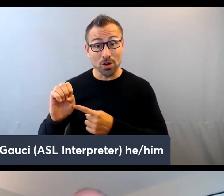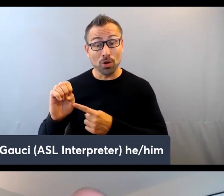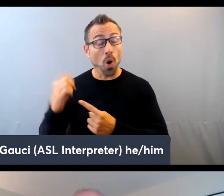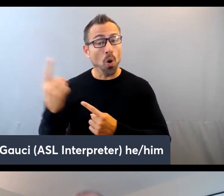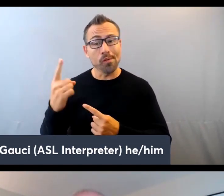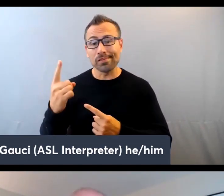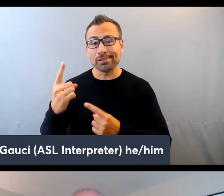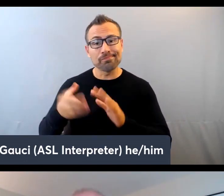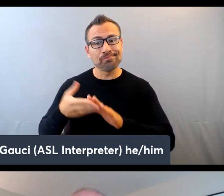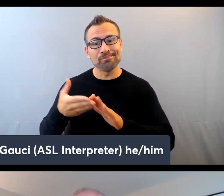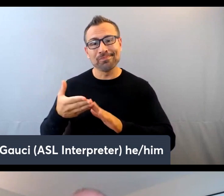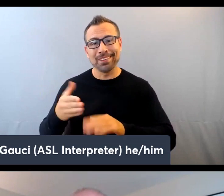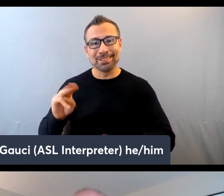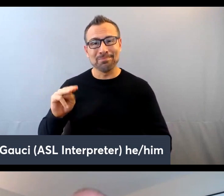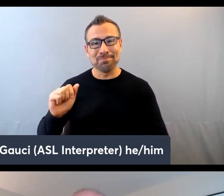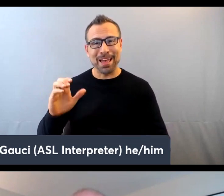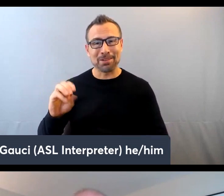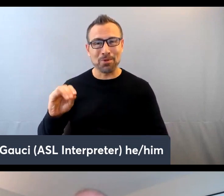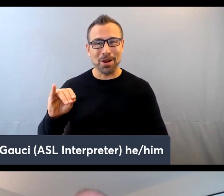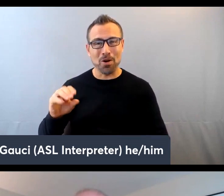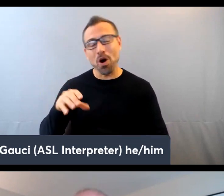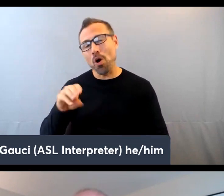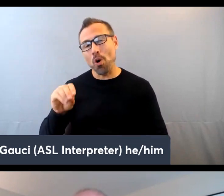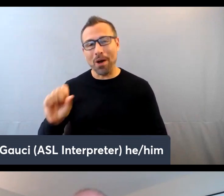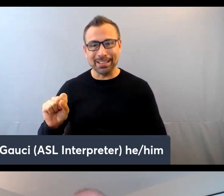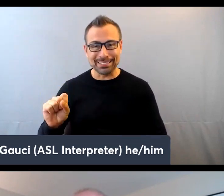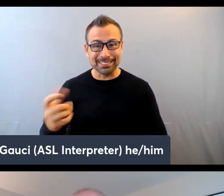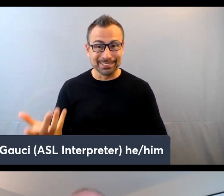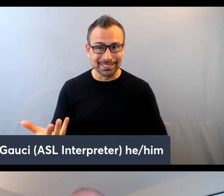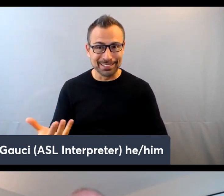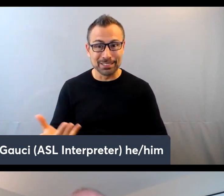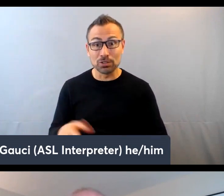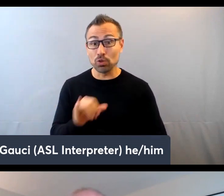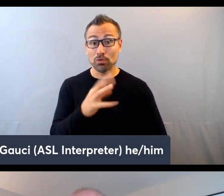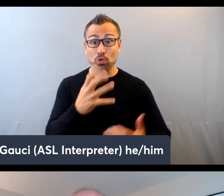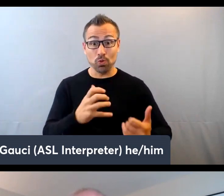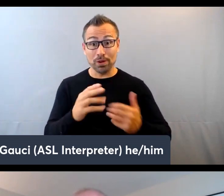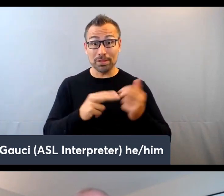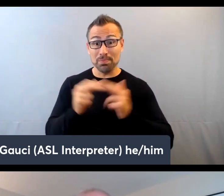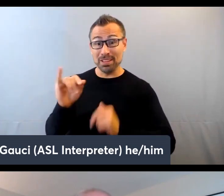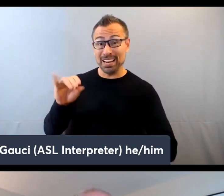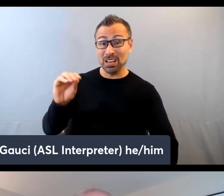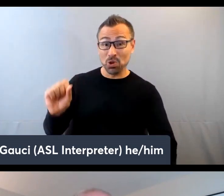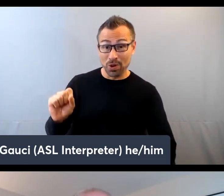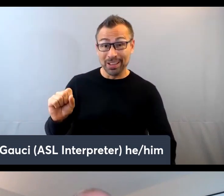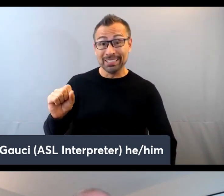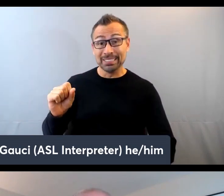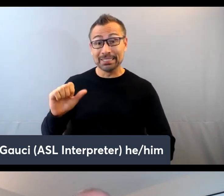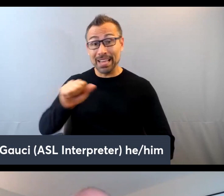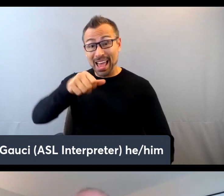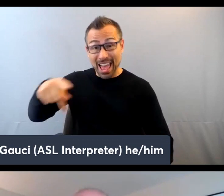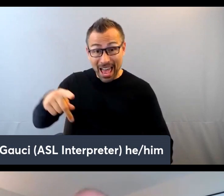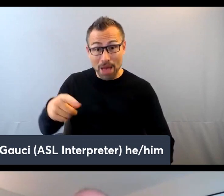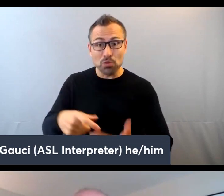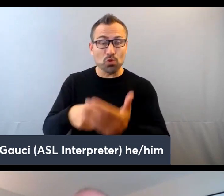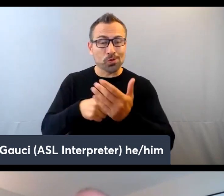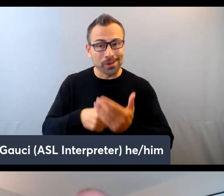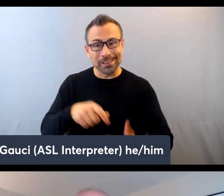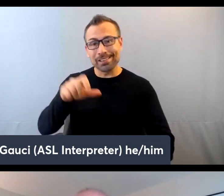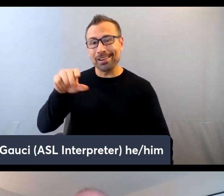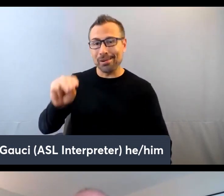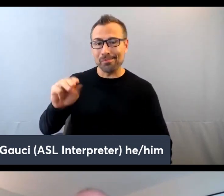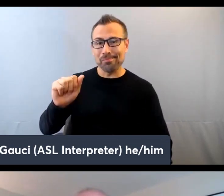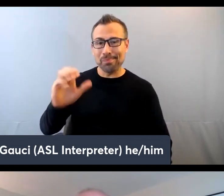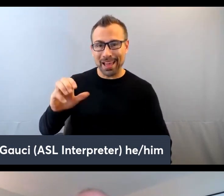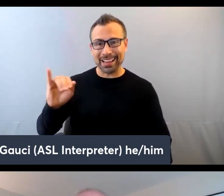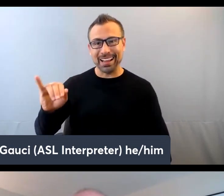OS. So to build an iOS app, you need a Mac OS device somewhere or access to it,